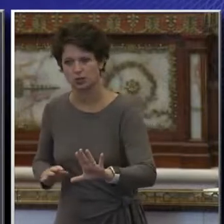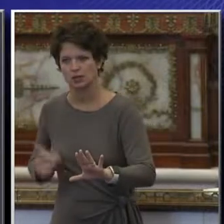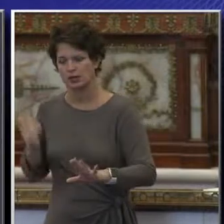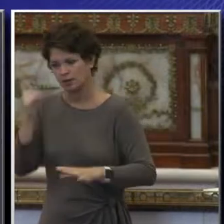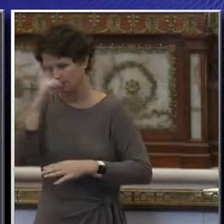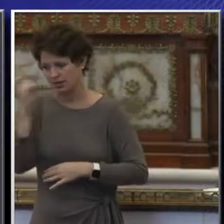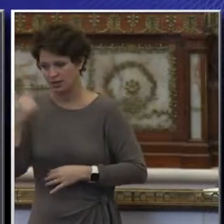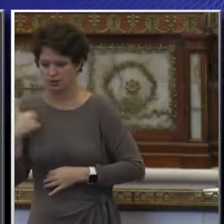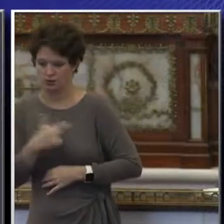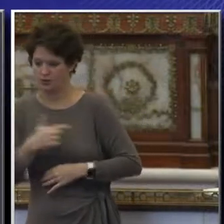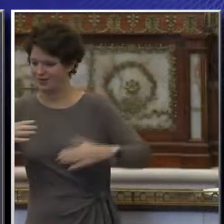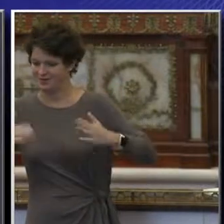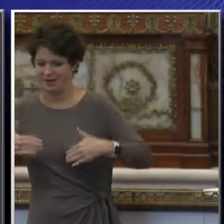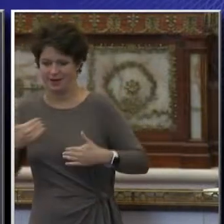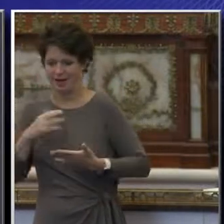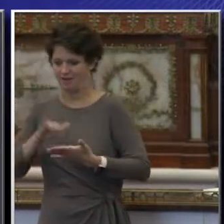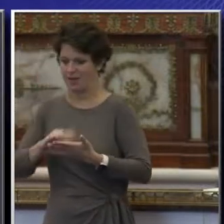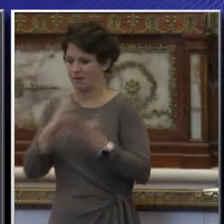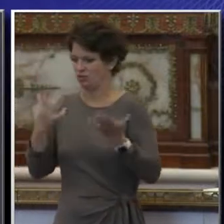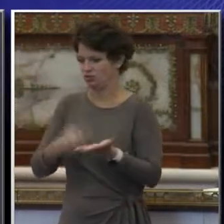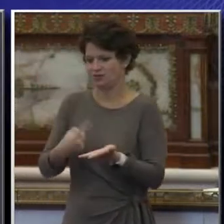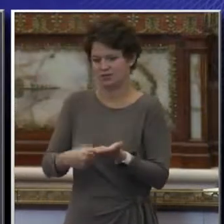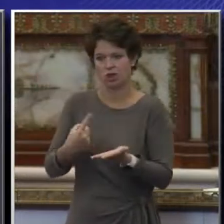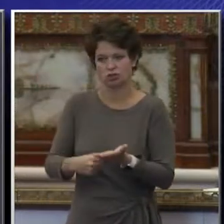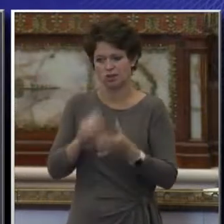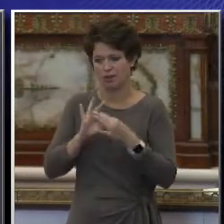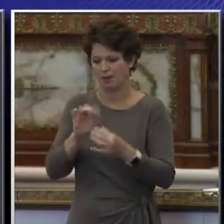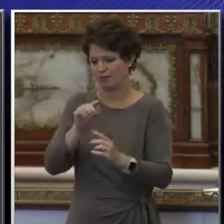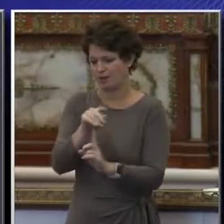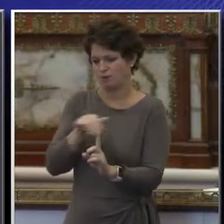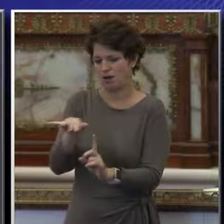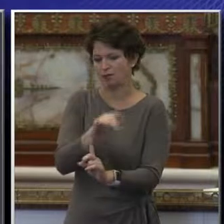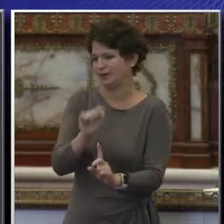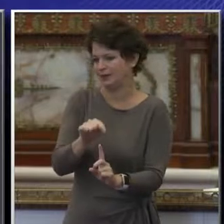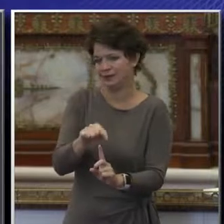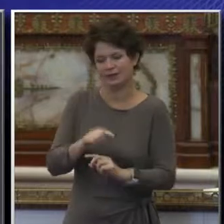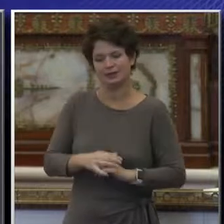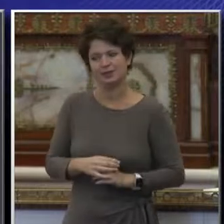because we really haven't had that much conversation regarding this.